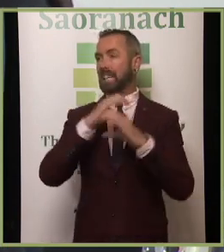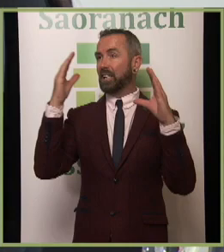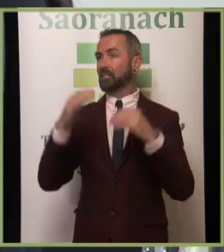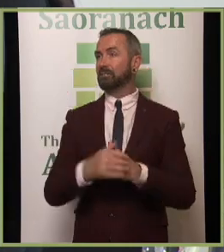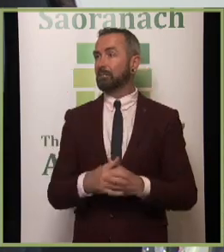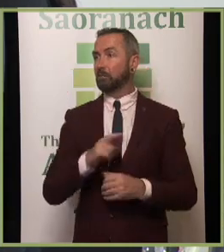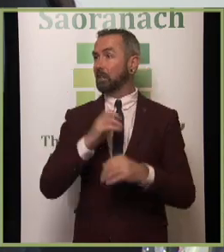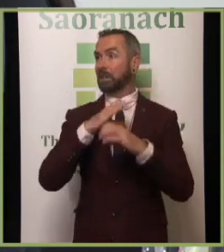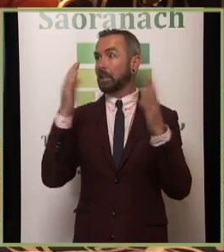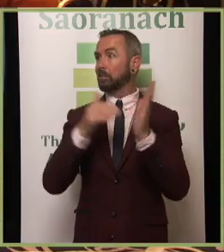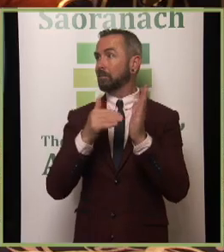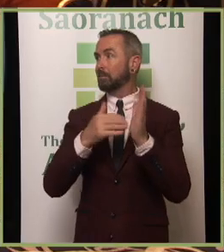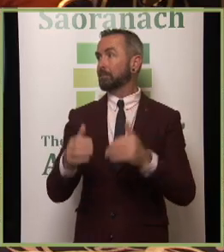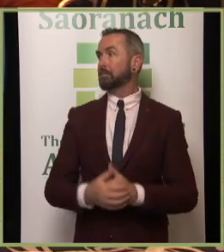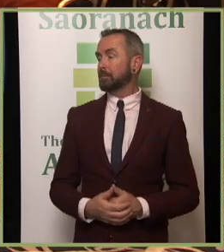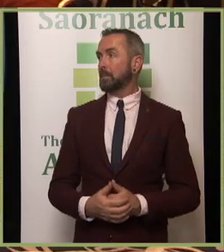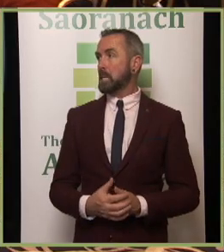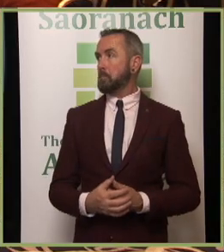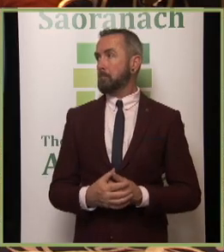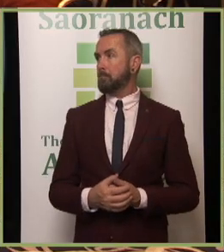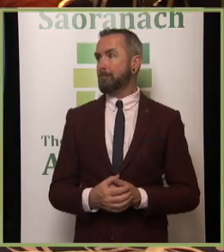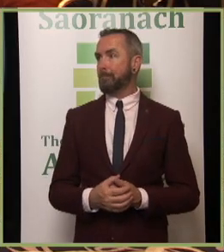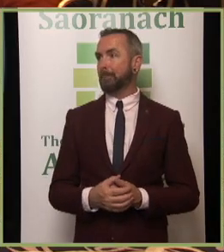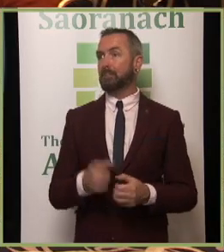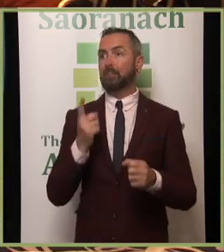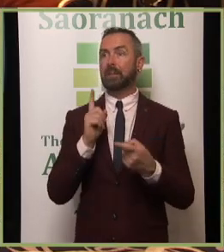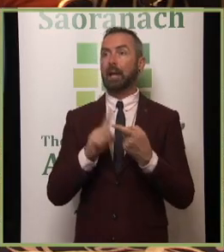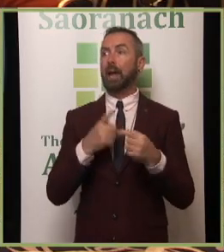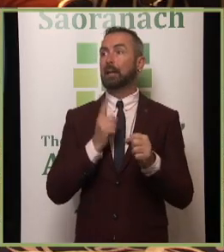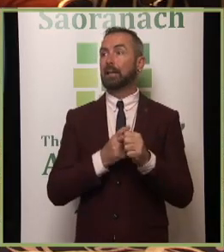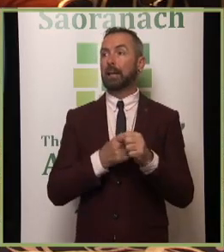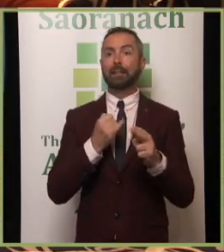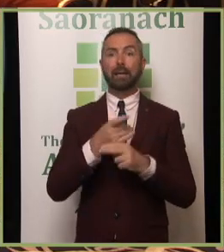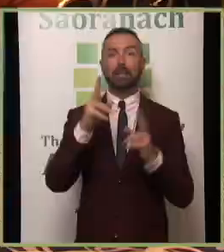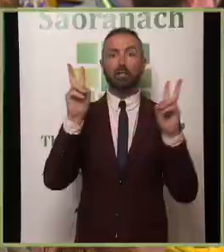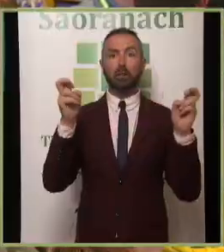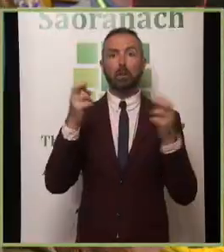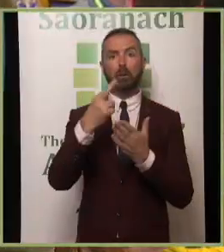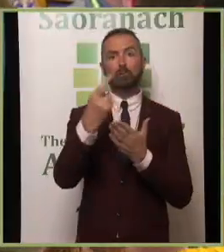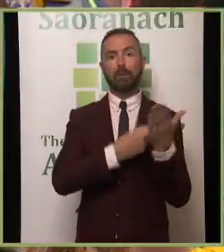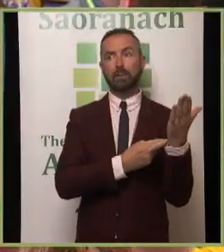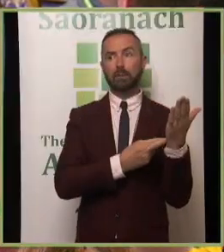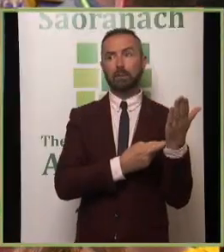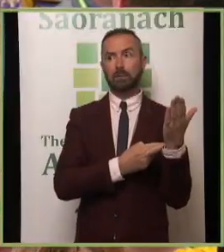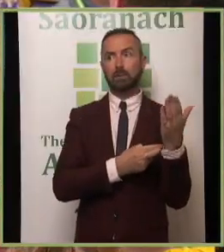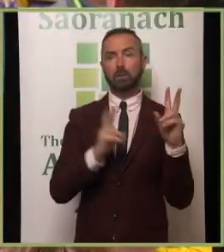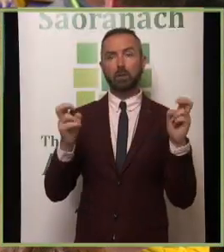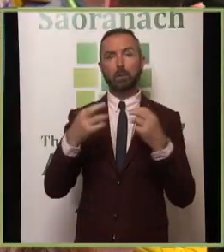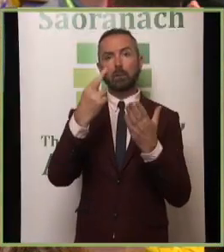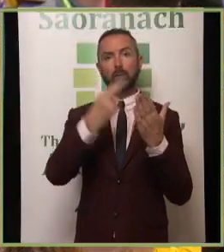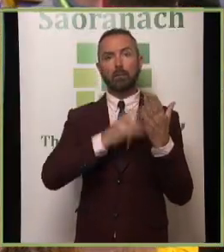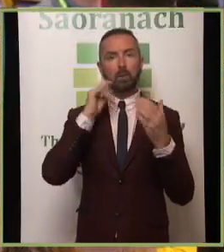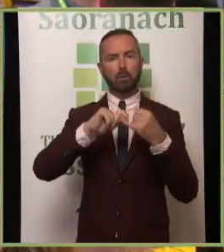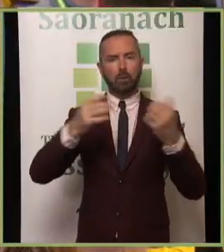It is... and again, it's within the terms of reference in terms of if we look at looking to